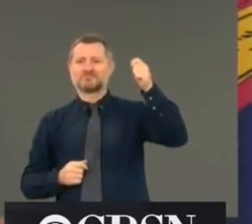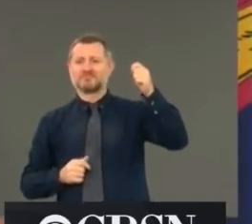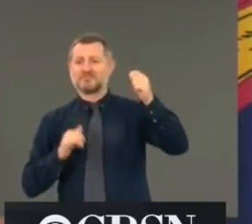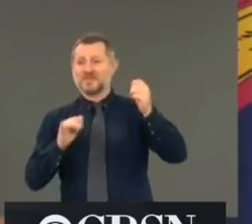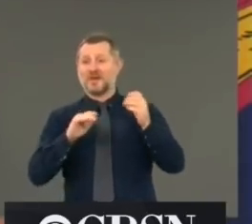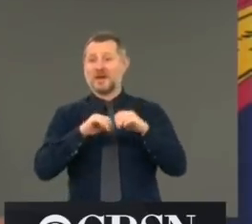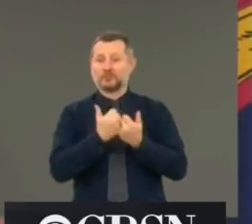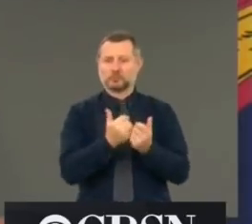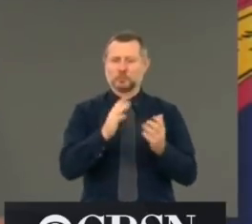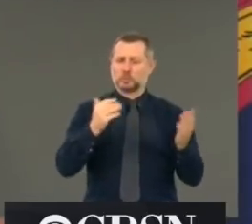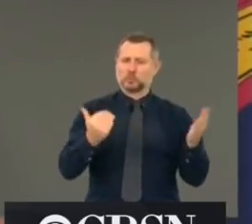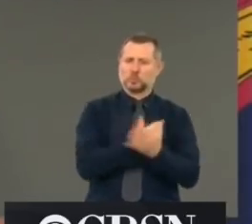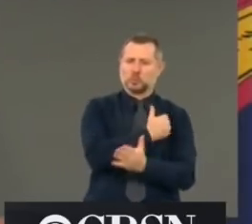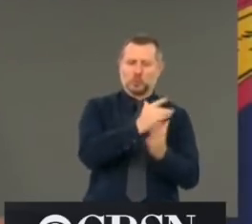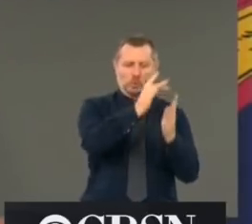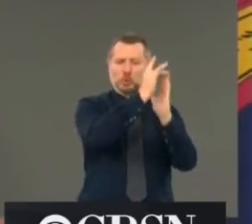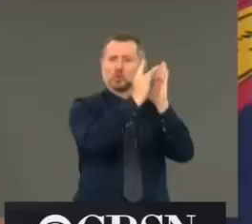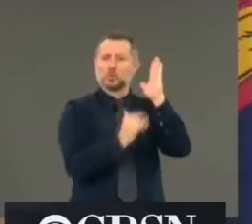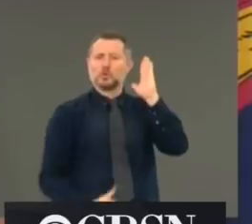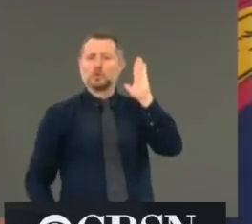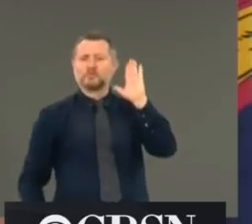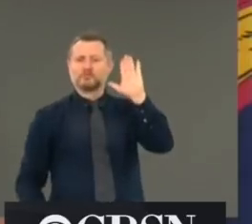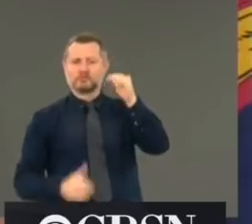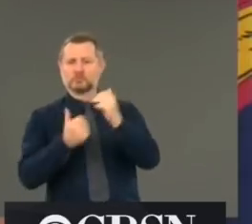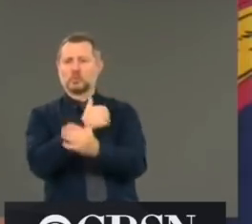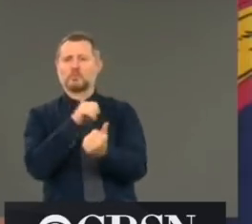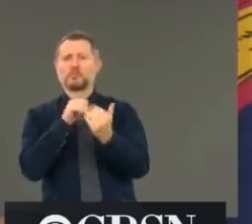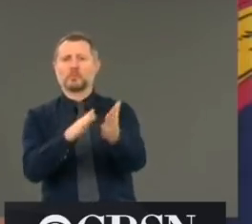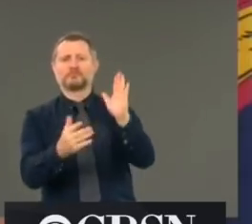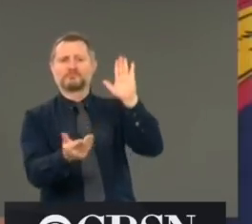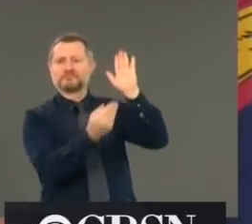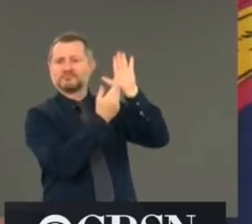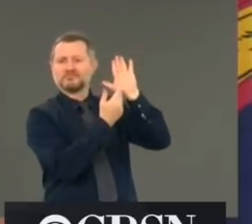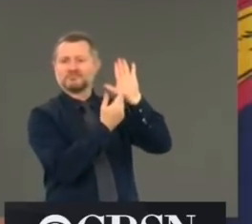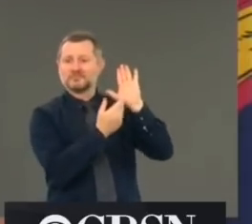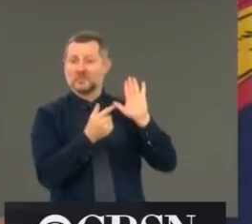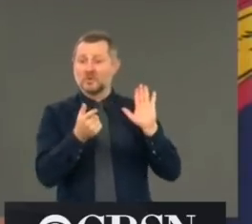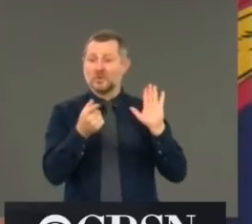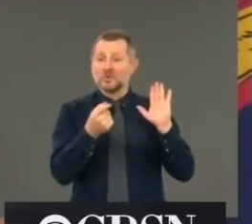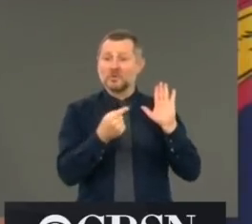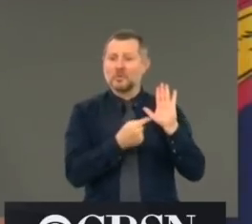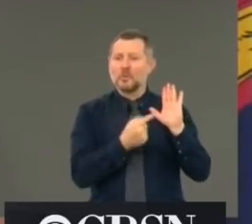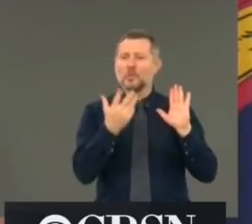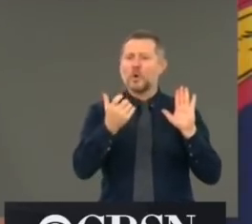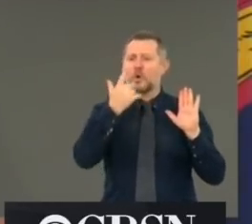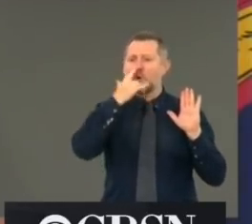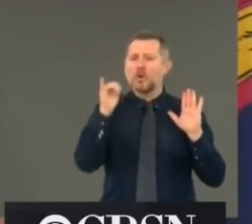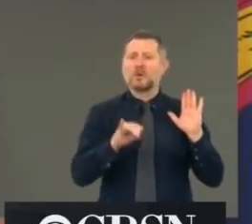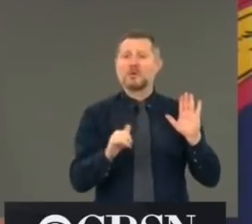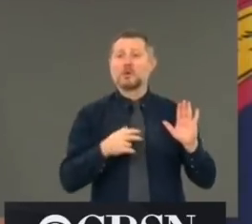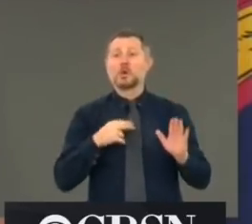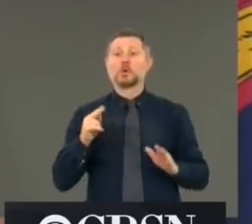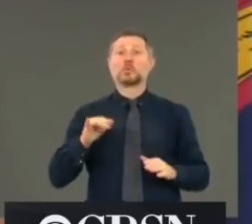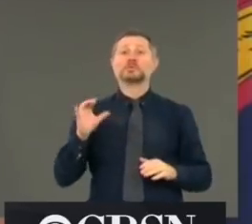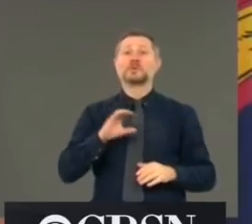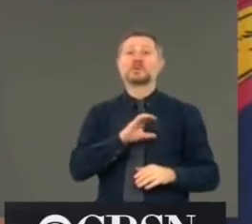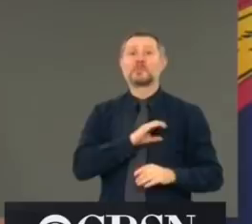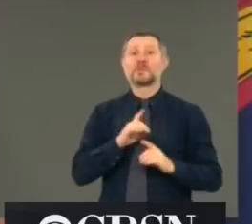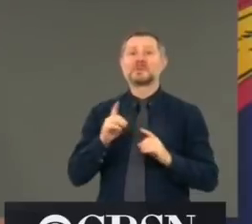paper. What do you want the police department to be in New York City? Let's